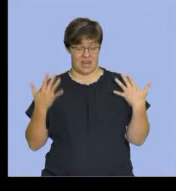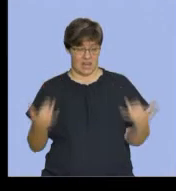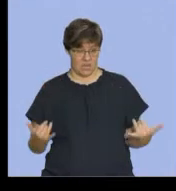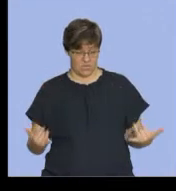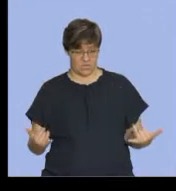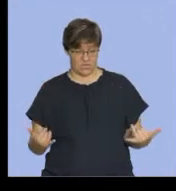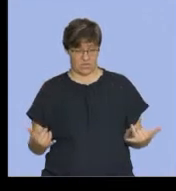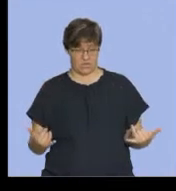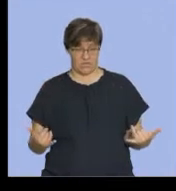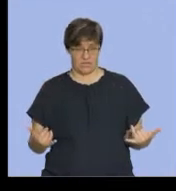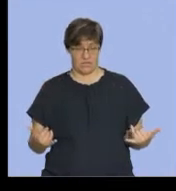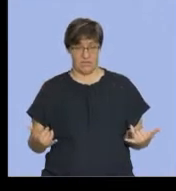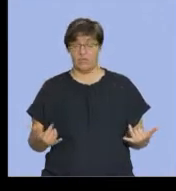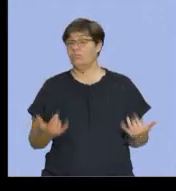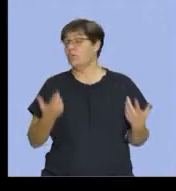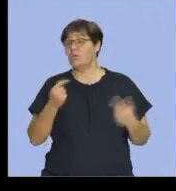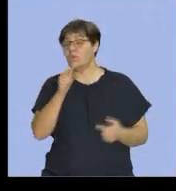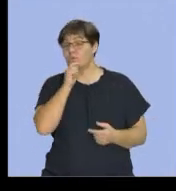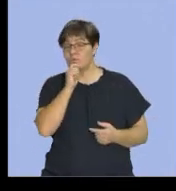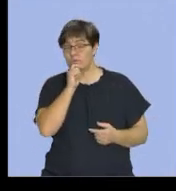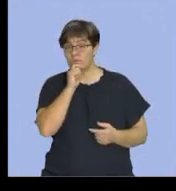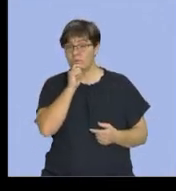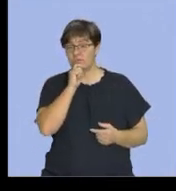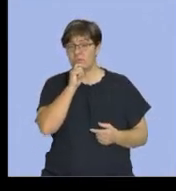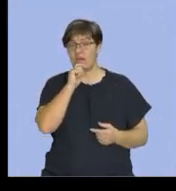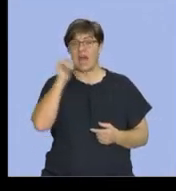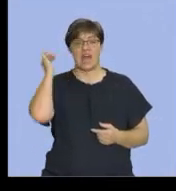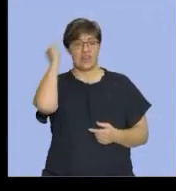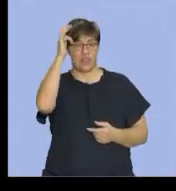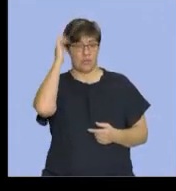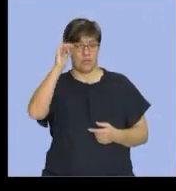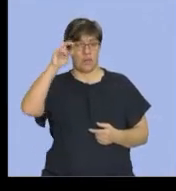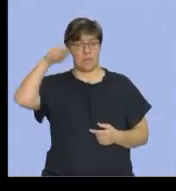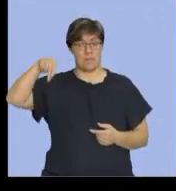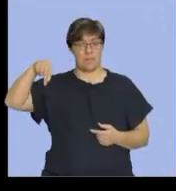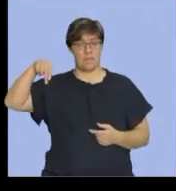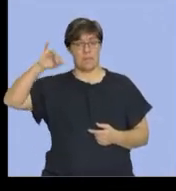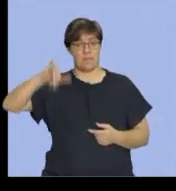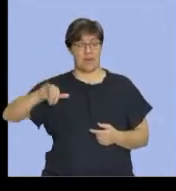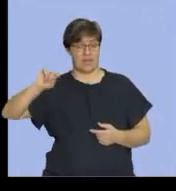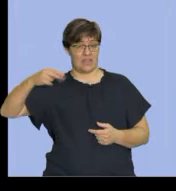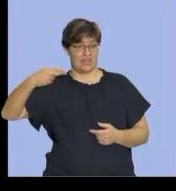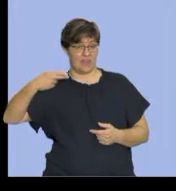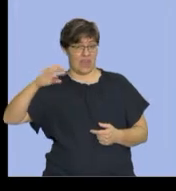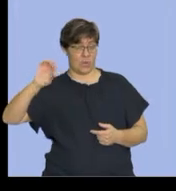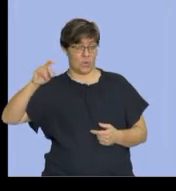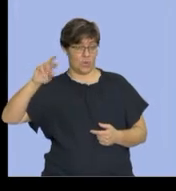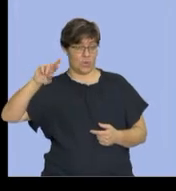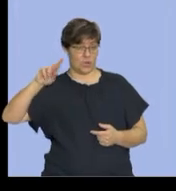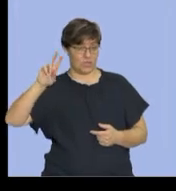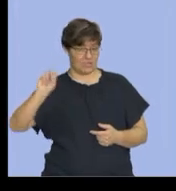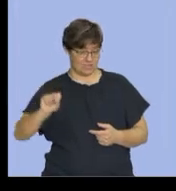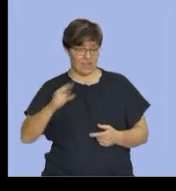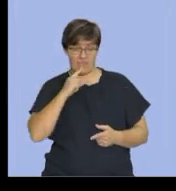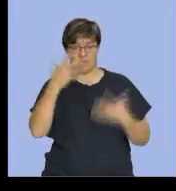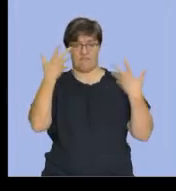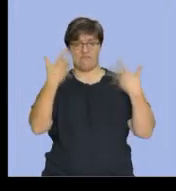Now, we are going to use Pythagoras to find F net, and then we are finally done. So,